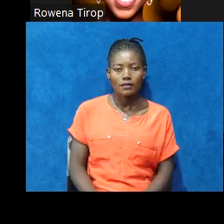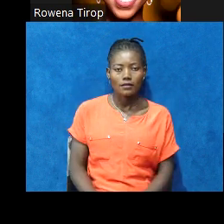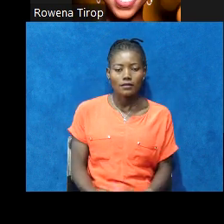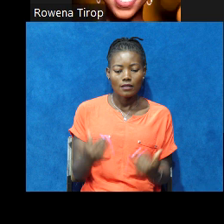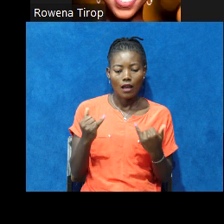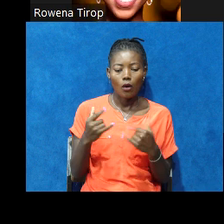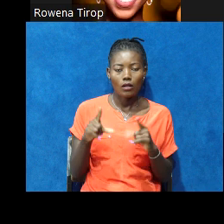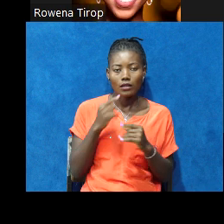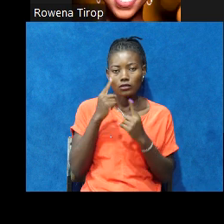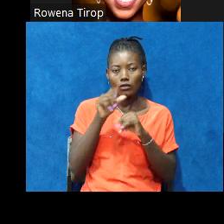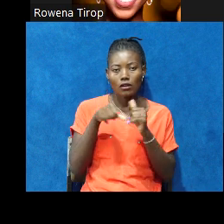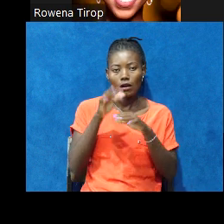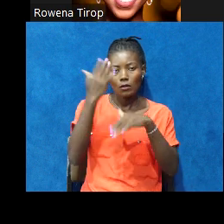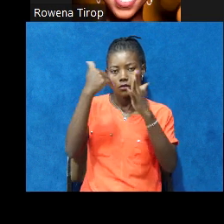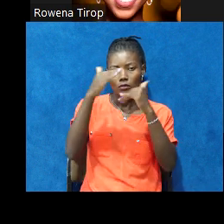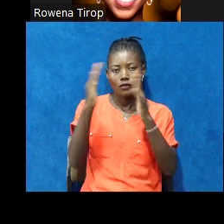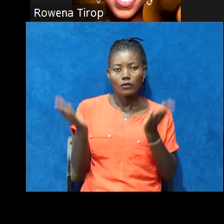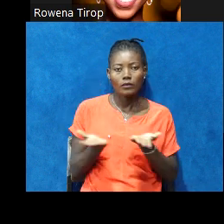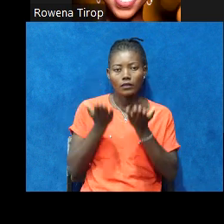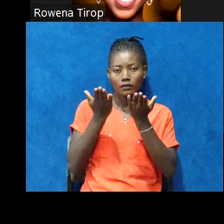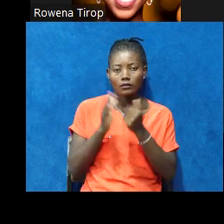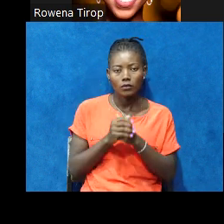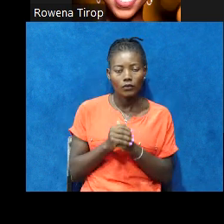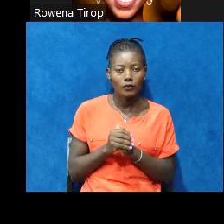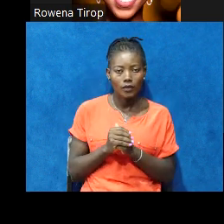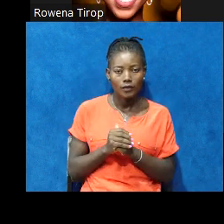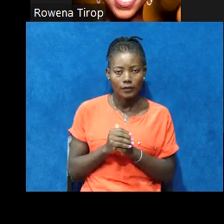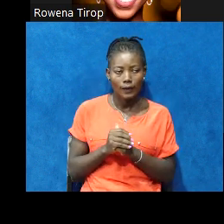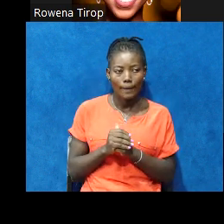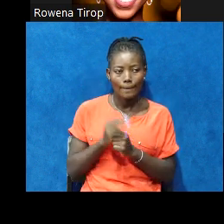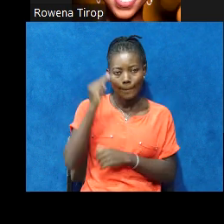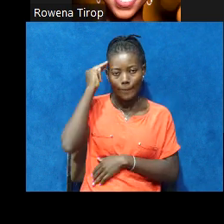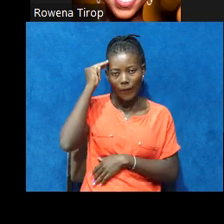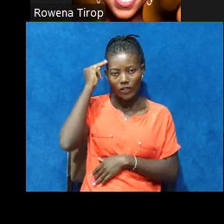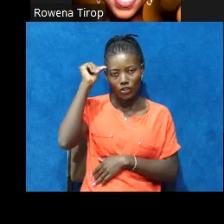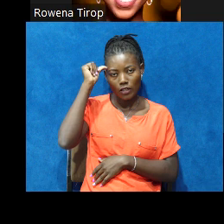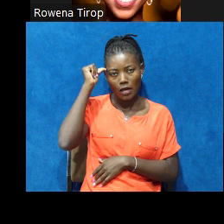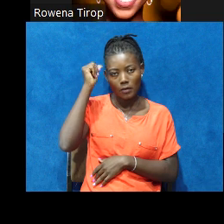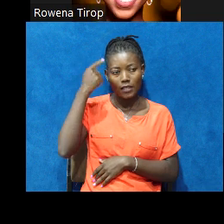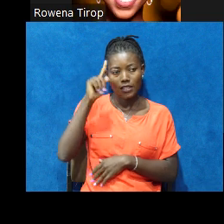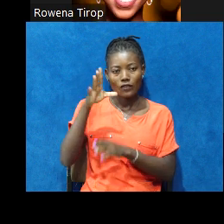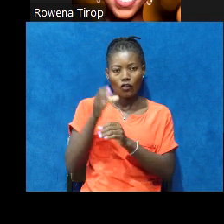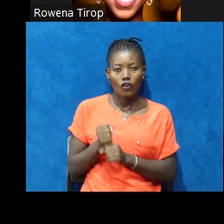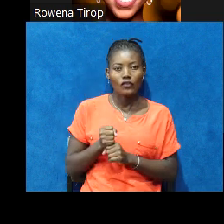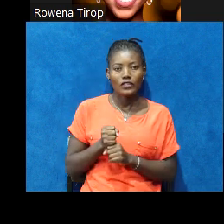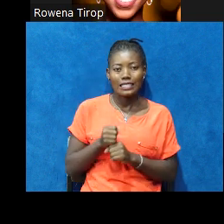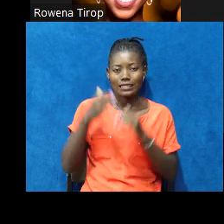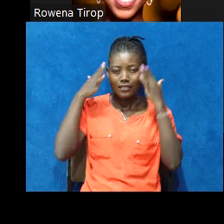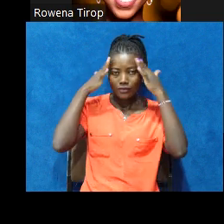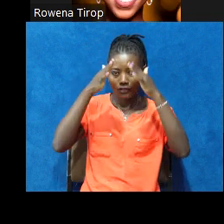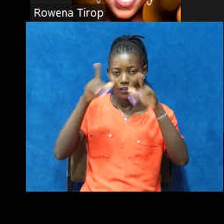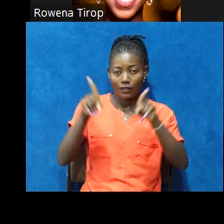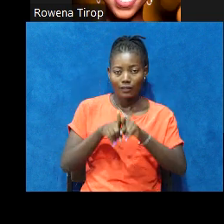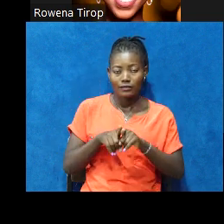So let's talk about performance enhancement. The mental abilities of confidence, concentration,